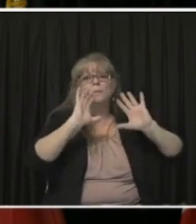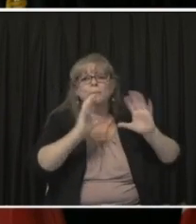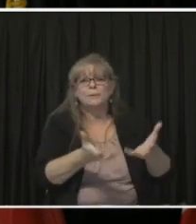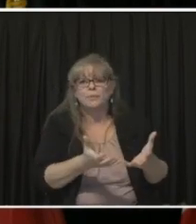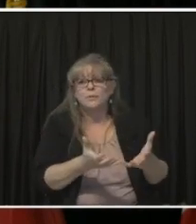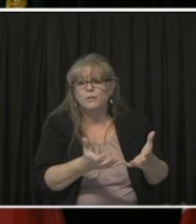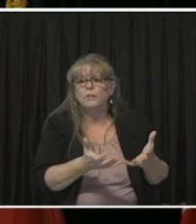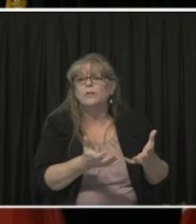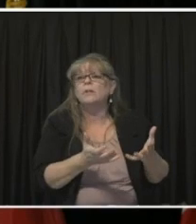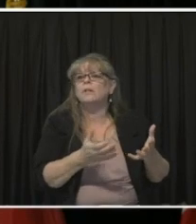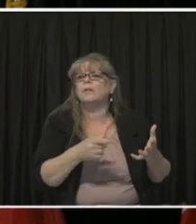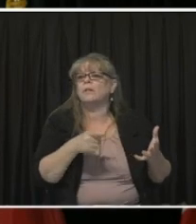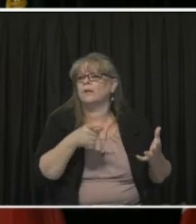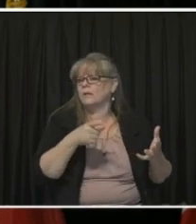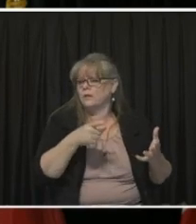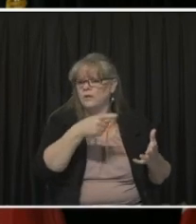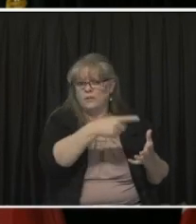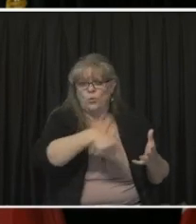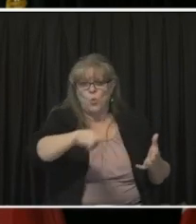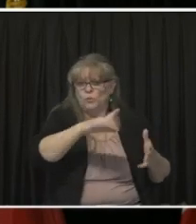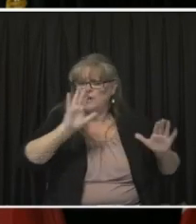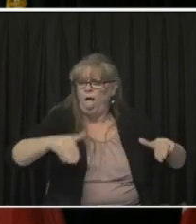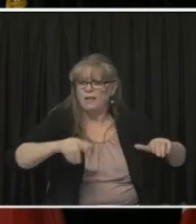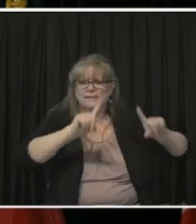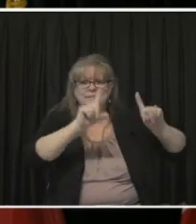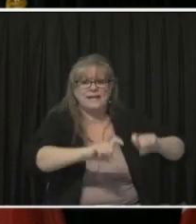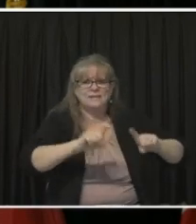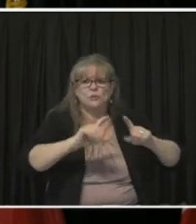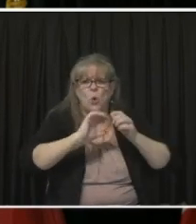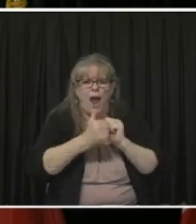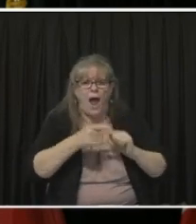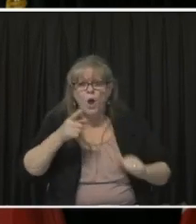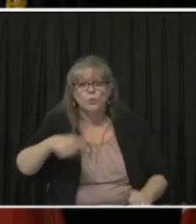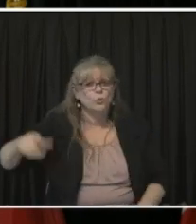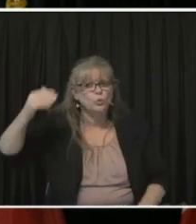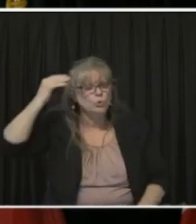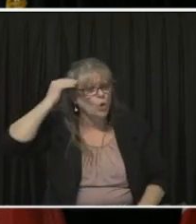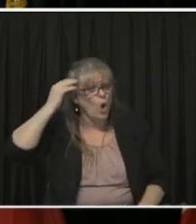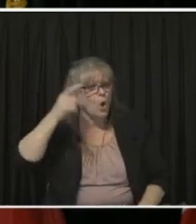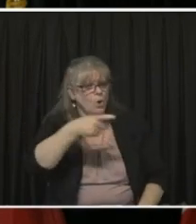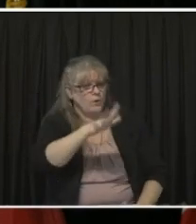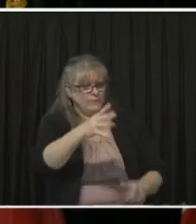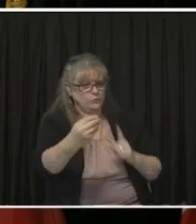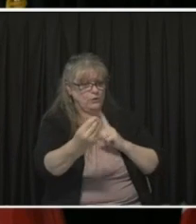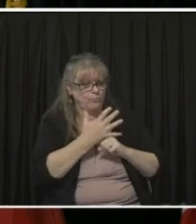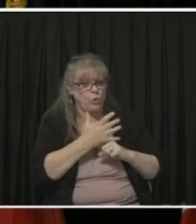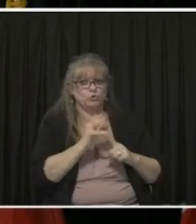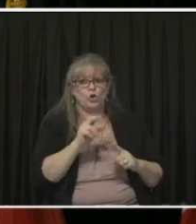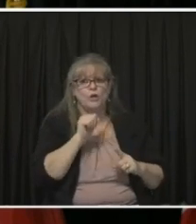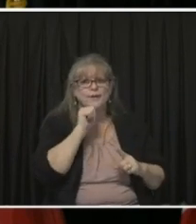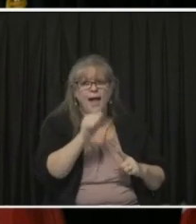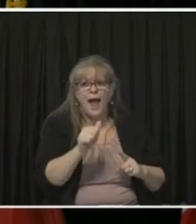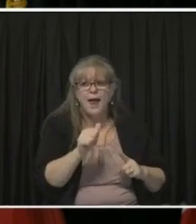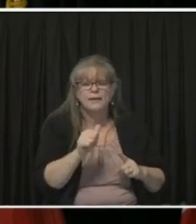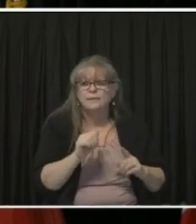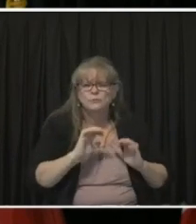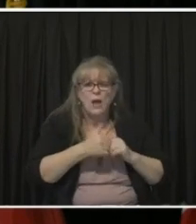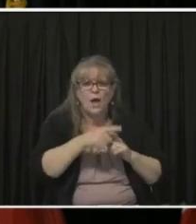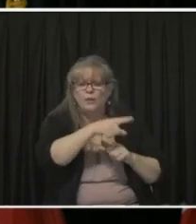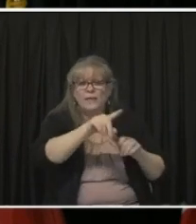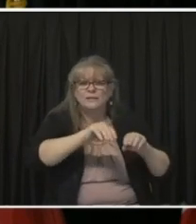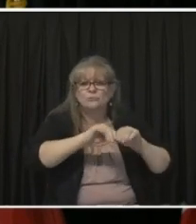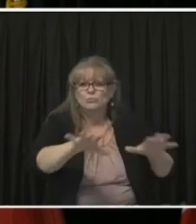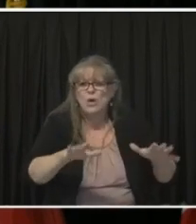being exposed given the previous outbreak there and the amount of asymptomatic cases? So we have provided free, we being the state of